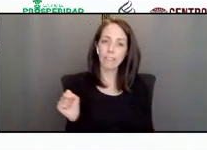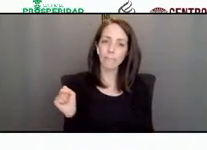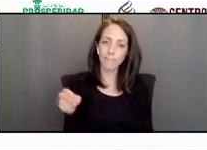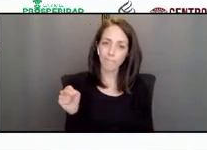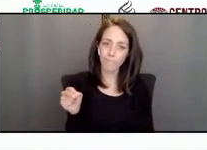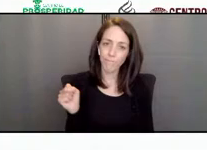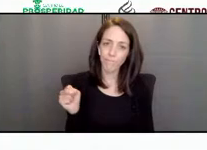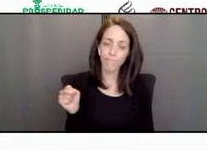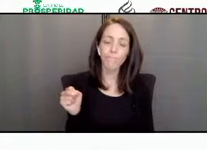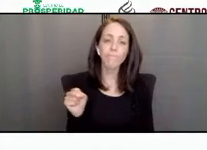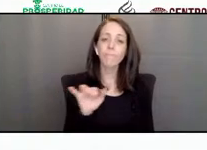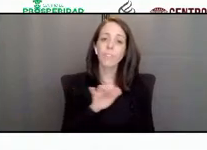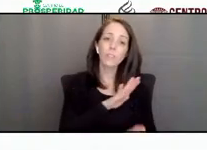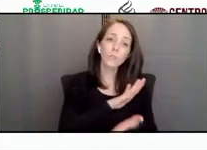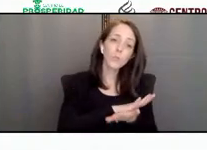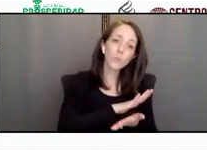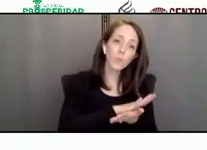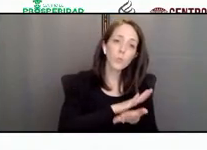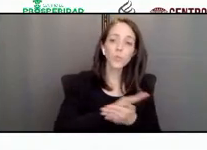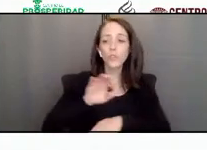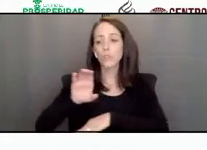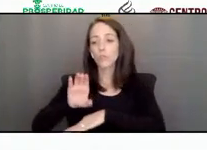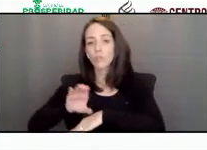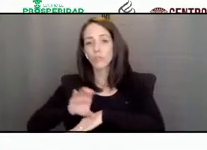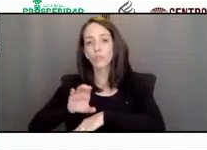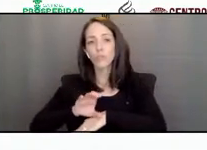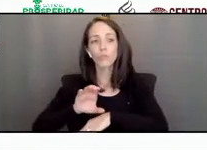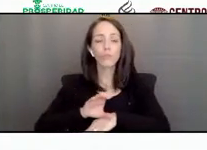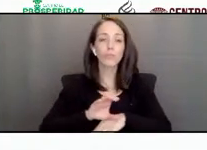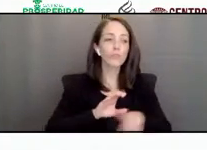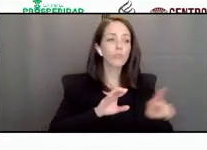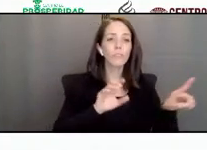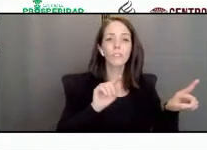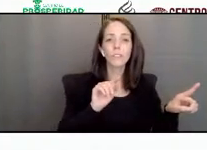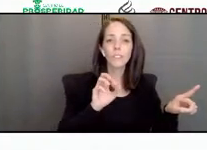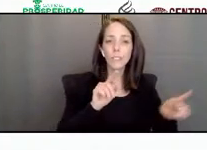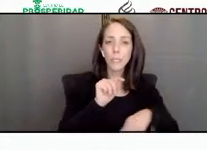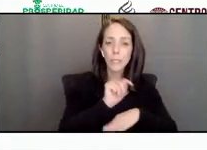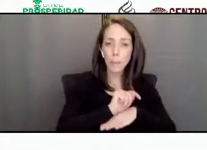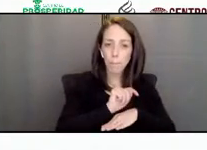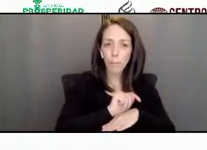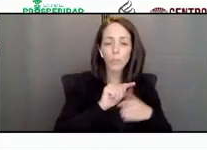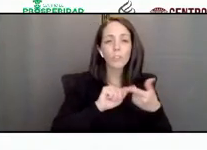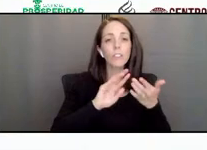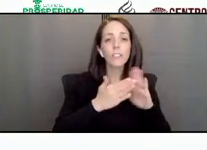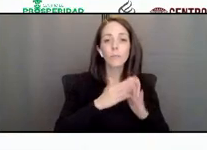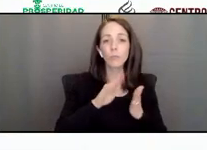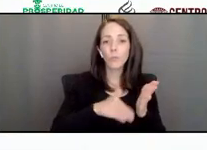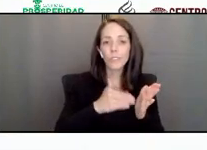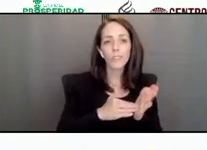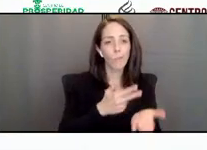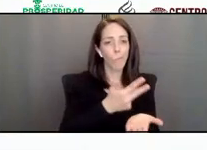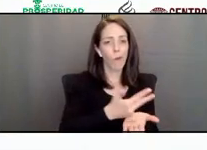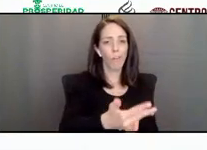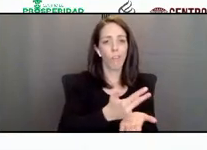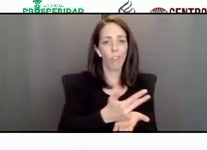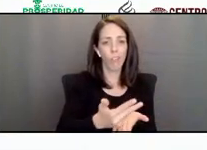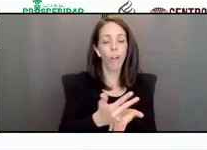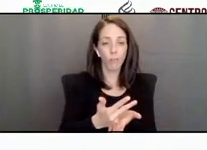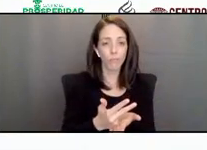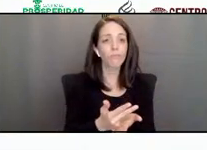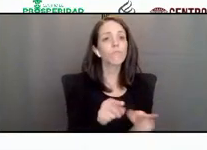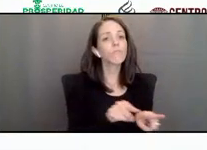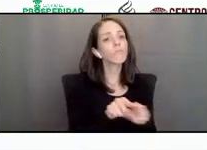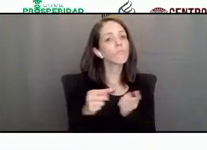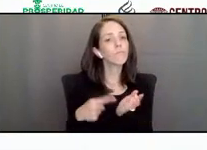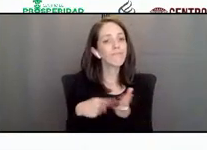such as schools, churches, mosques, temples, community centers, parking lots, and even within an individual's home, even